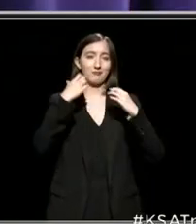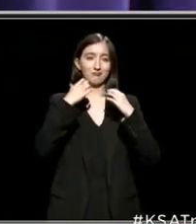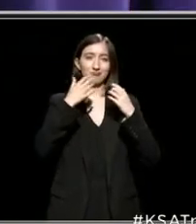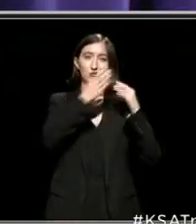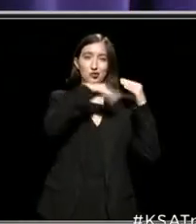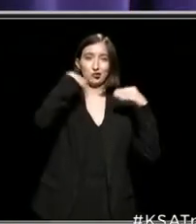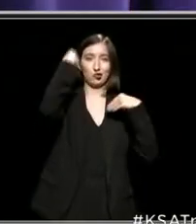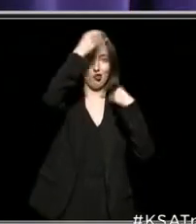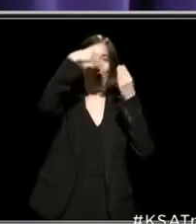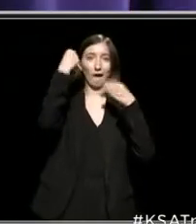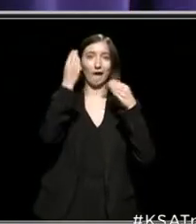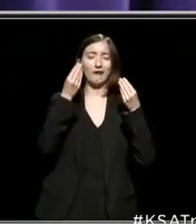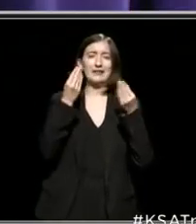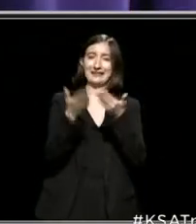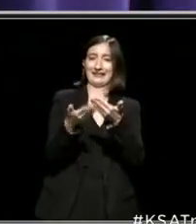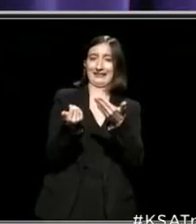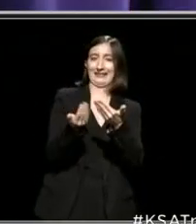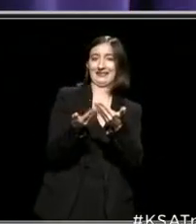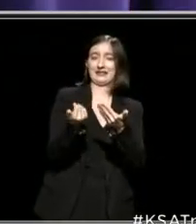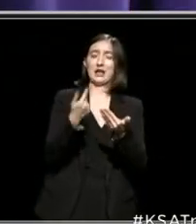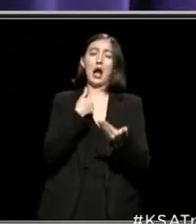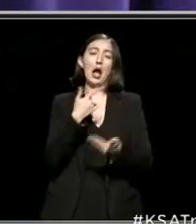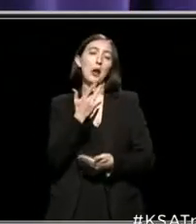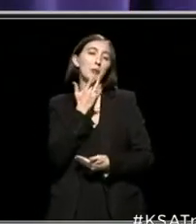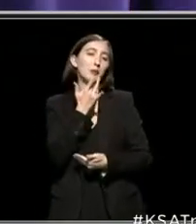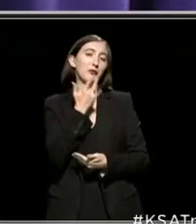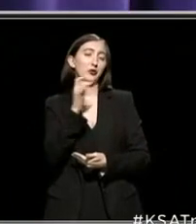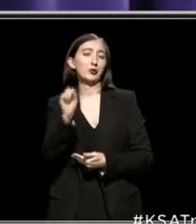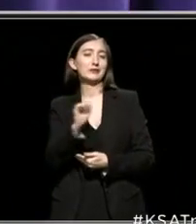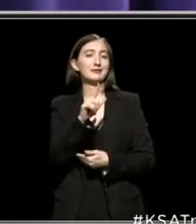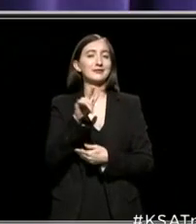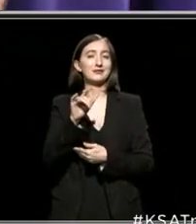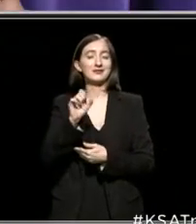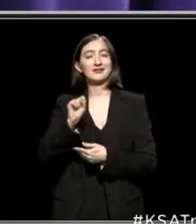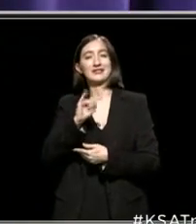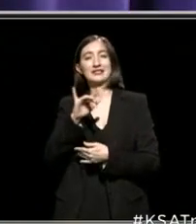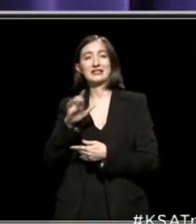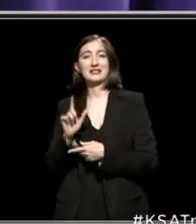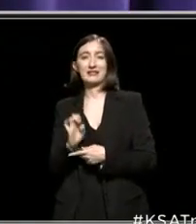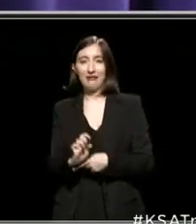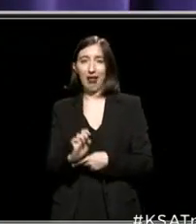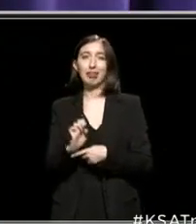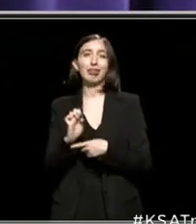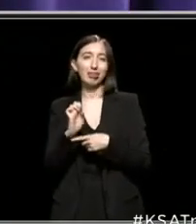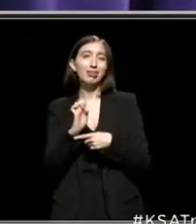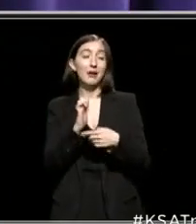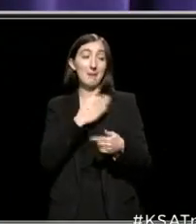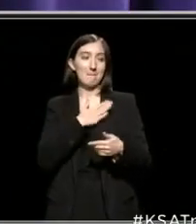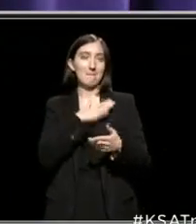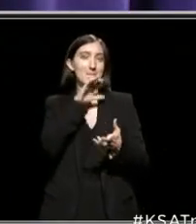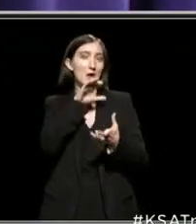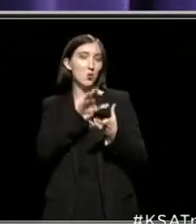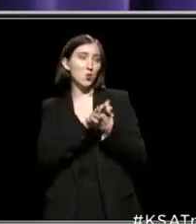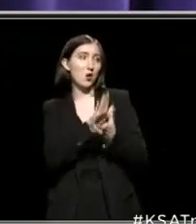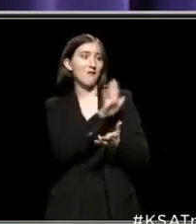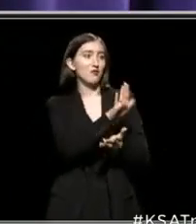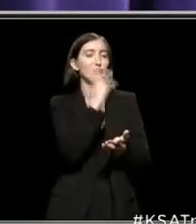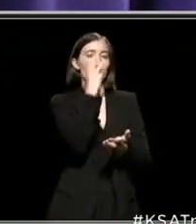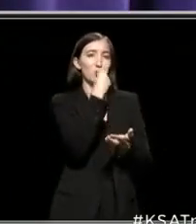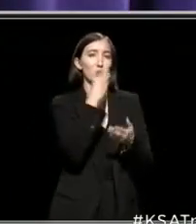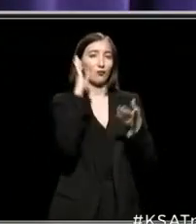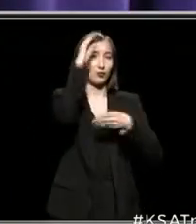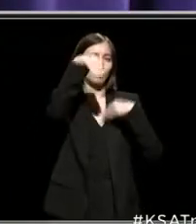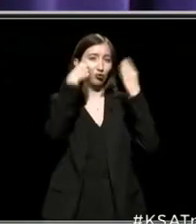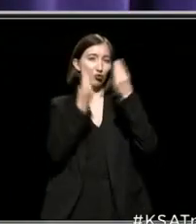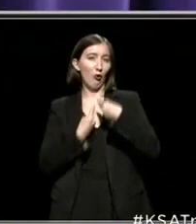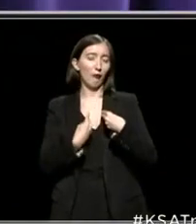and down. And if you really want to be fashionable, my wife has been able to give me some nice scarves that she has to wear around. So be sure and